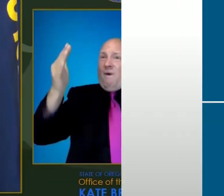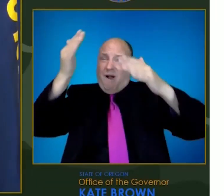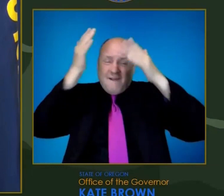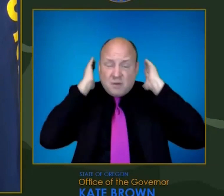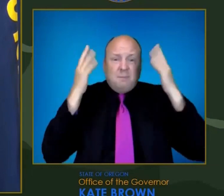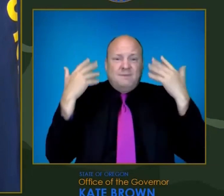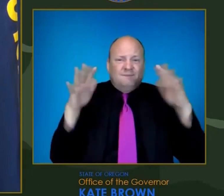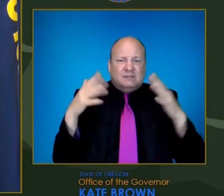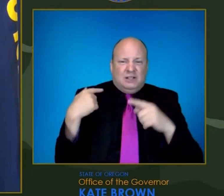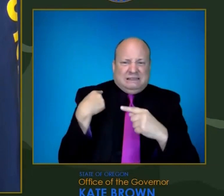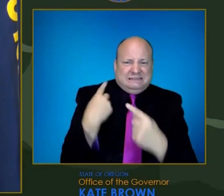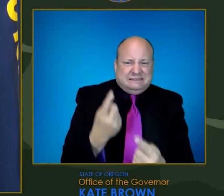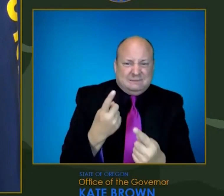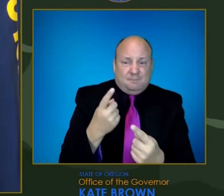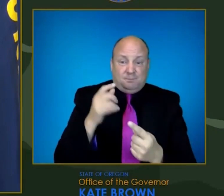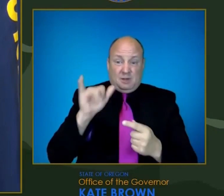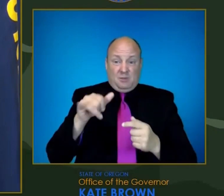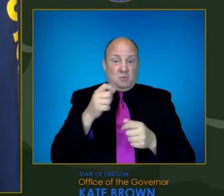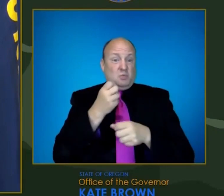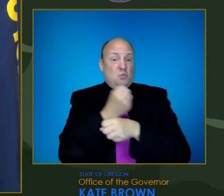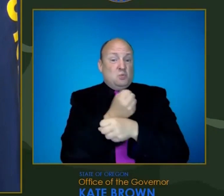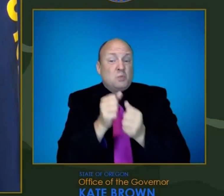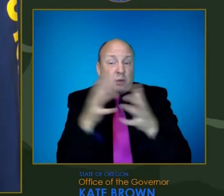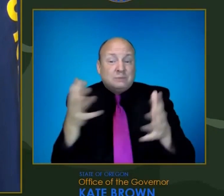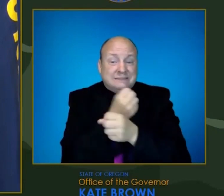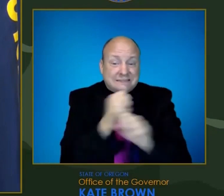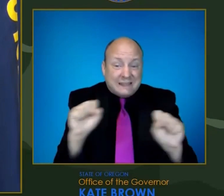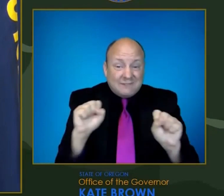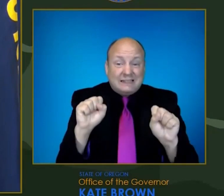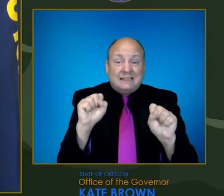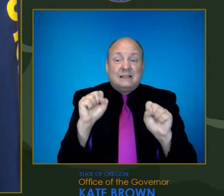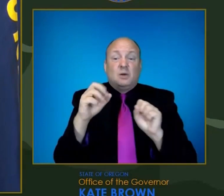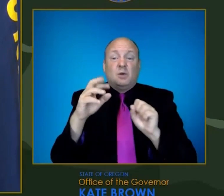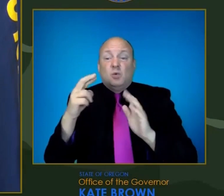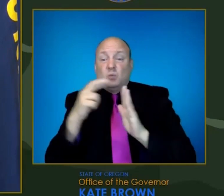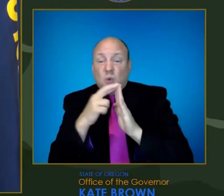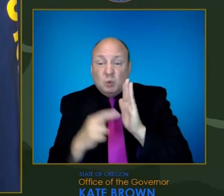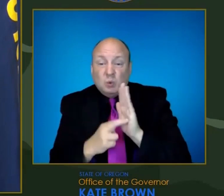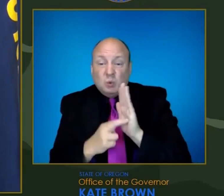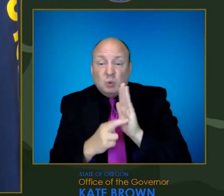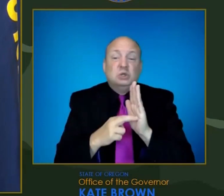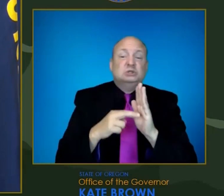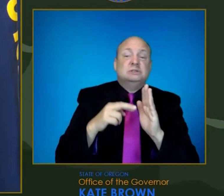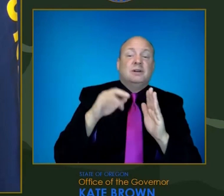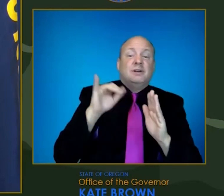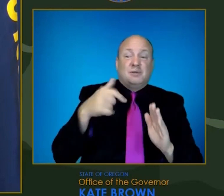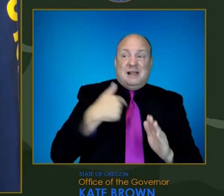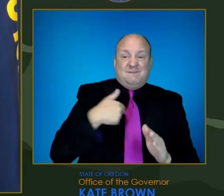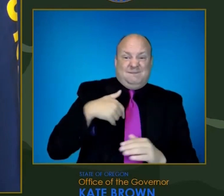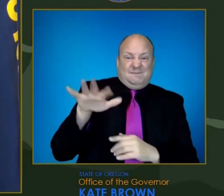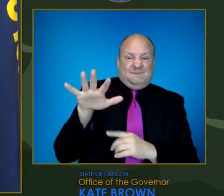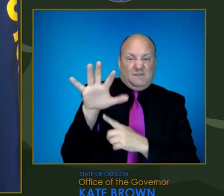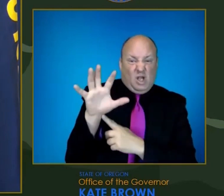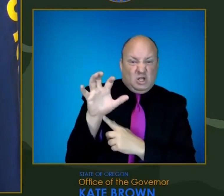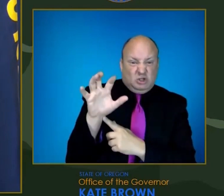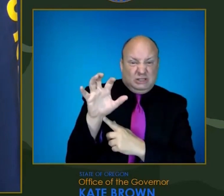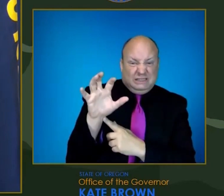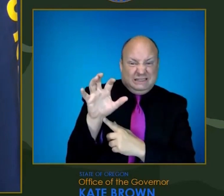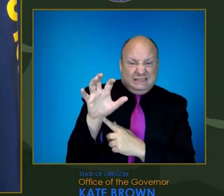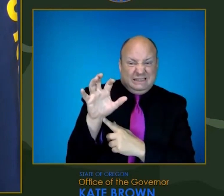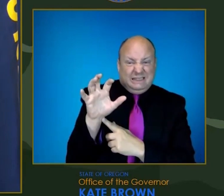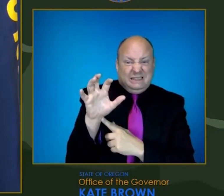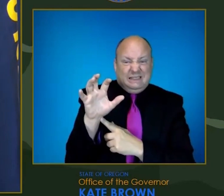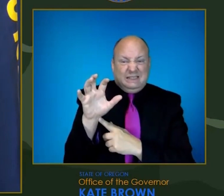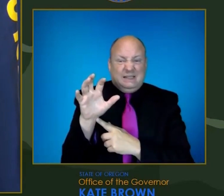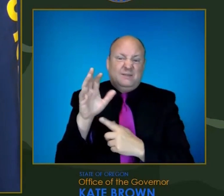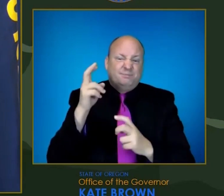Without safety measures, we could be as many as 500 staffed hospital beds short of